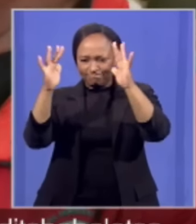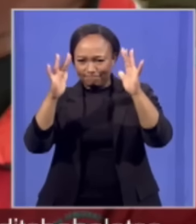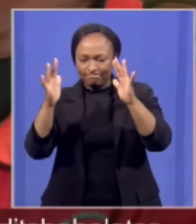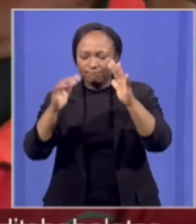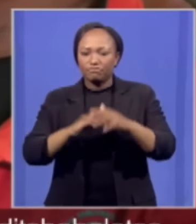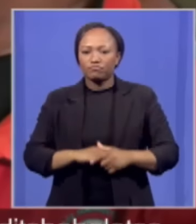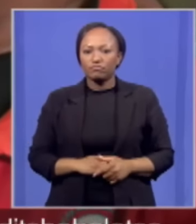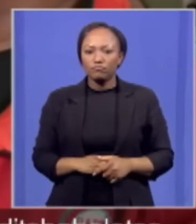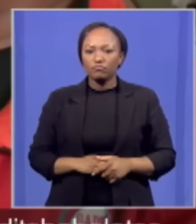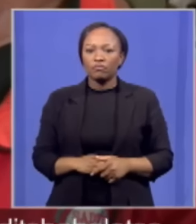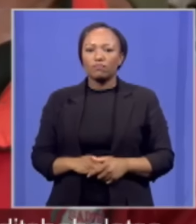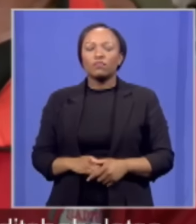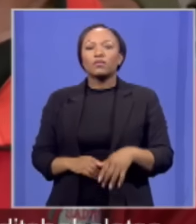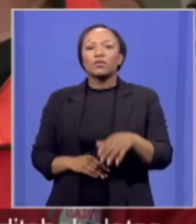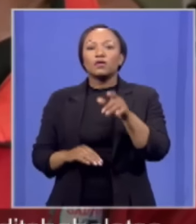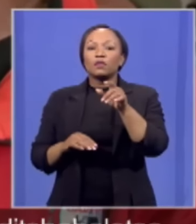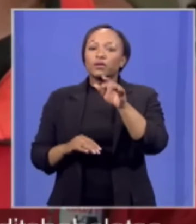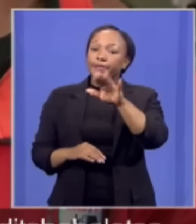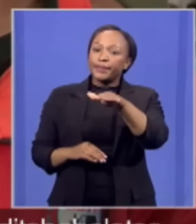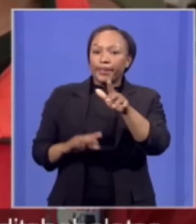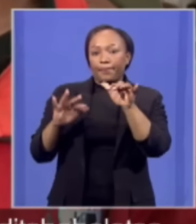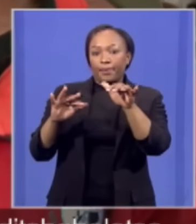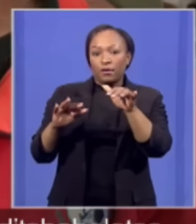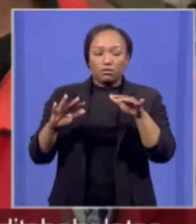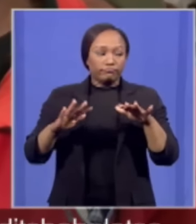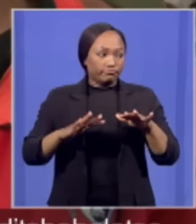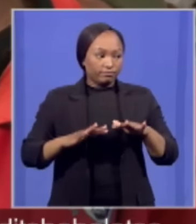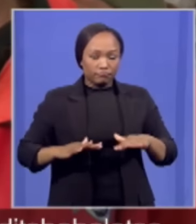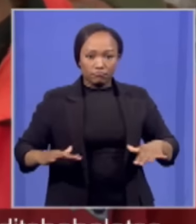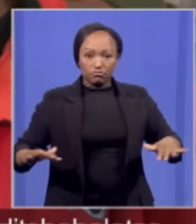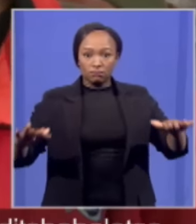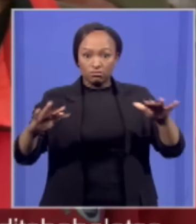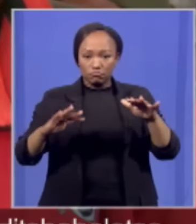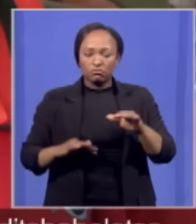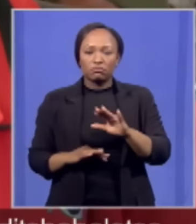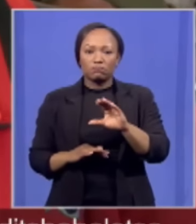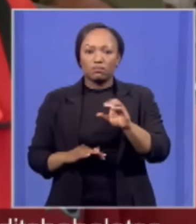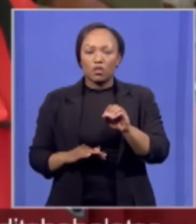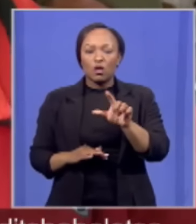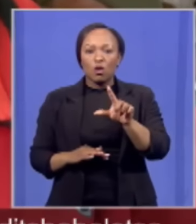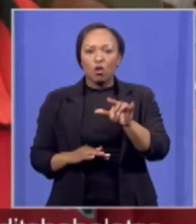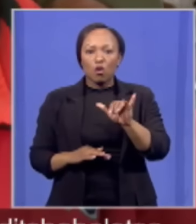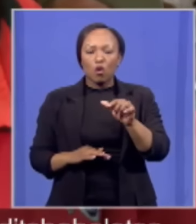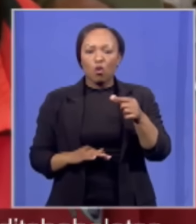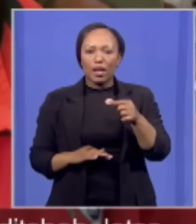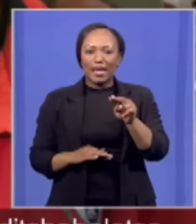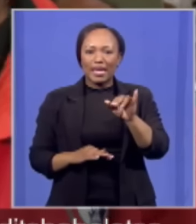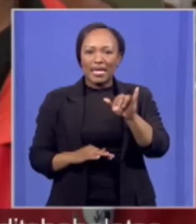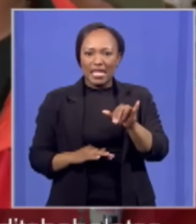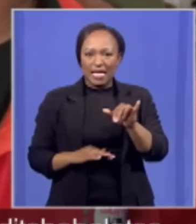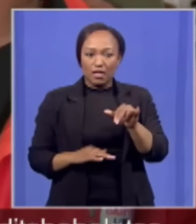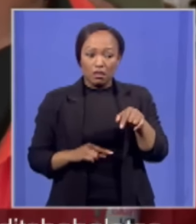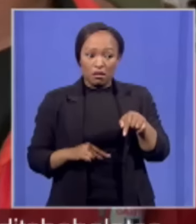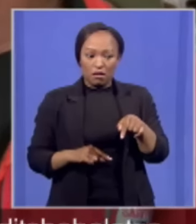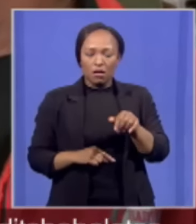they Bahai's colony has got 20 to 23